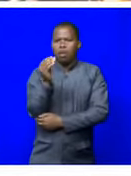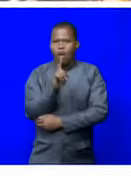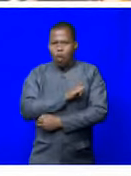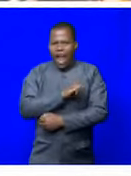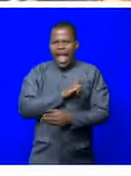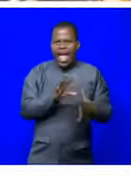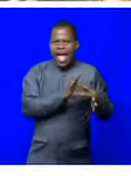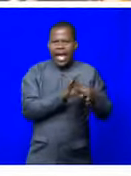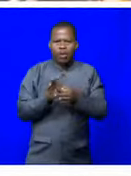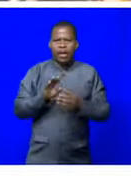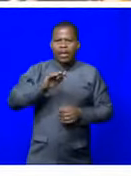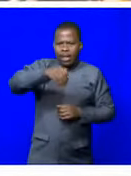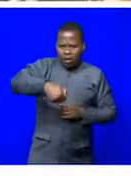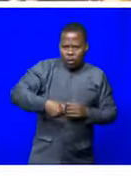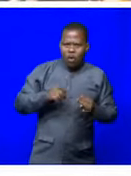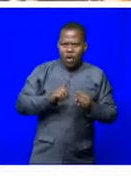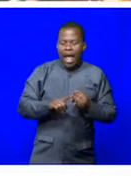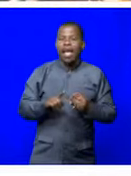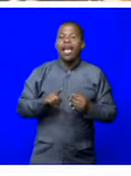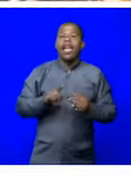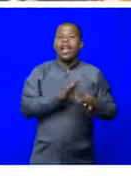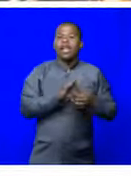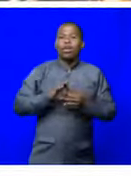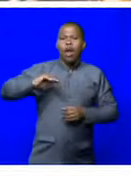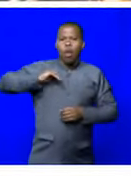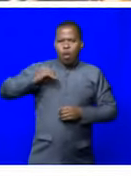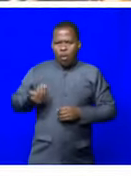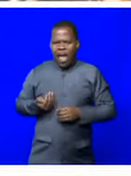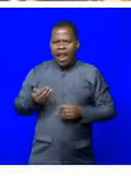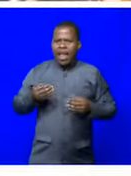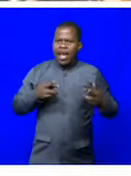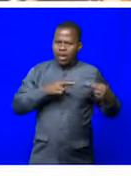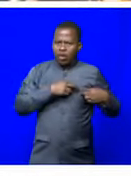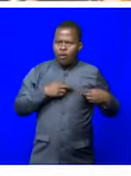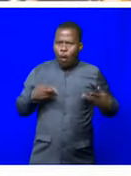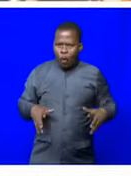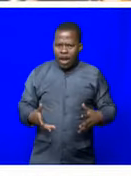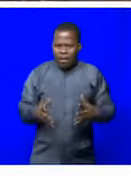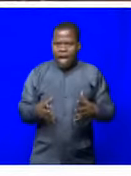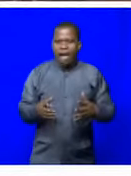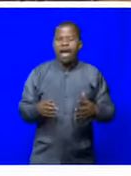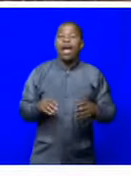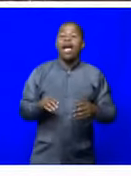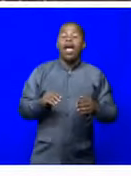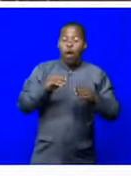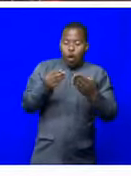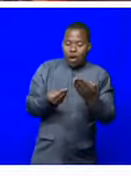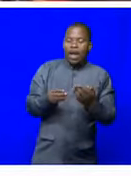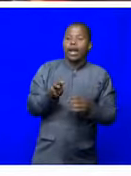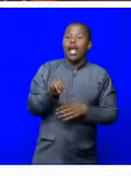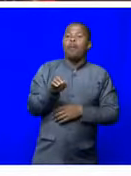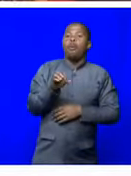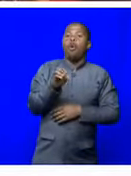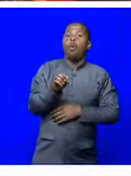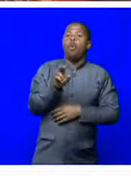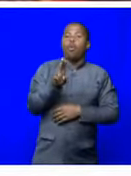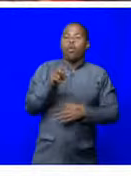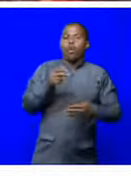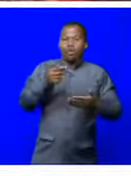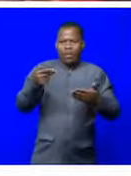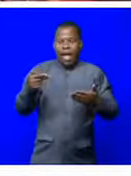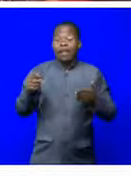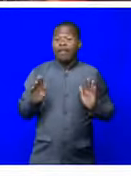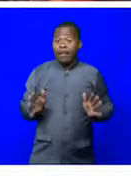le nkampani sayinasivumelwano nenhlangano yamake longumlimi. Ngenhloso yokubambisana